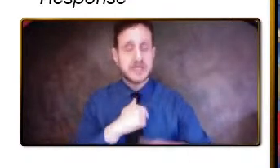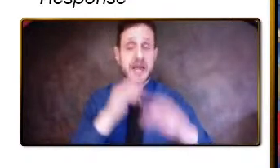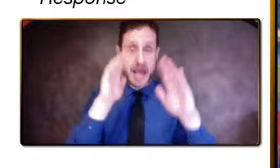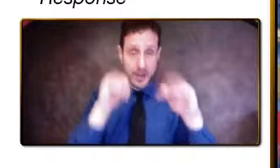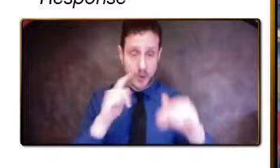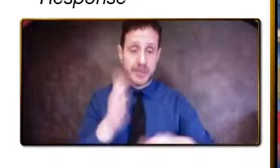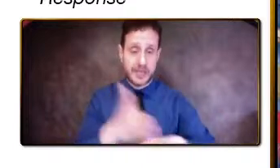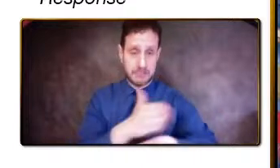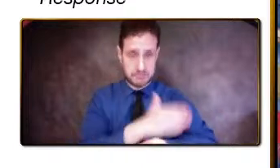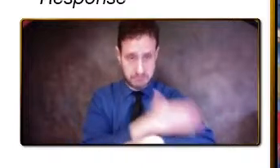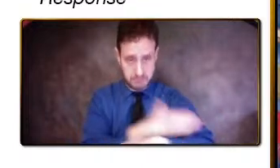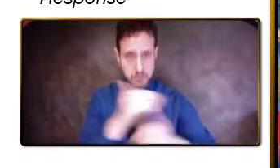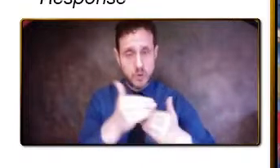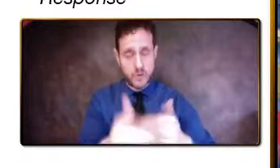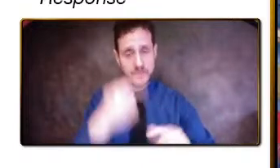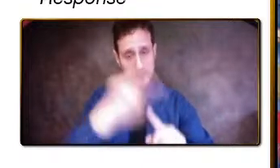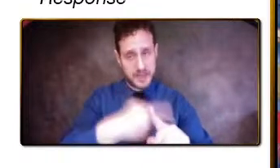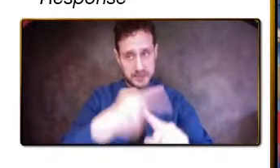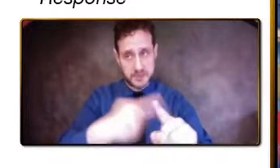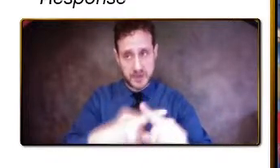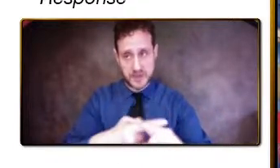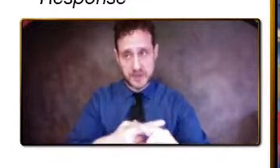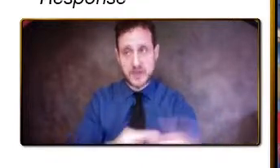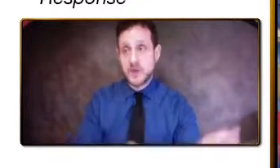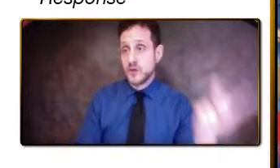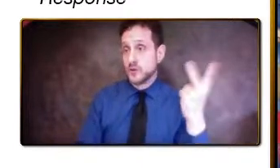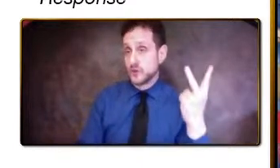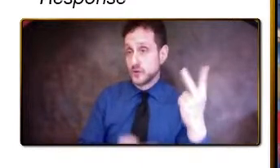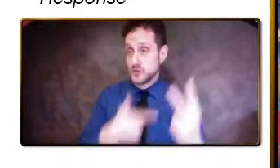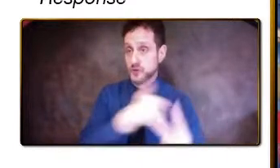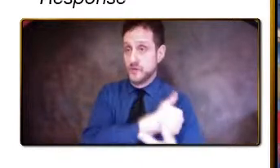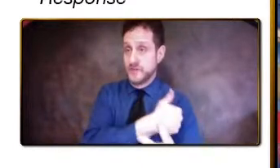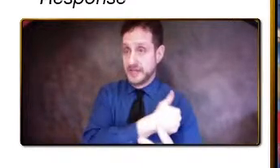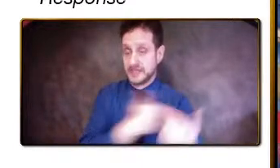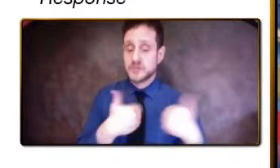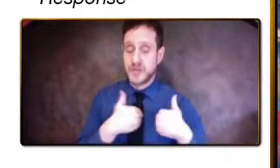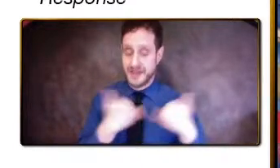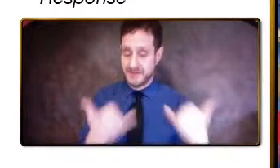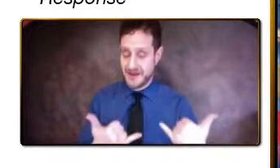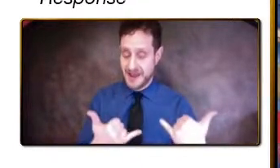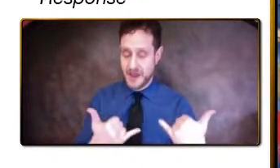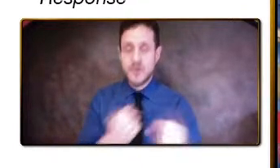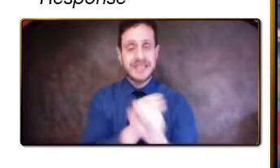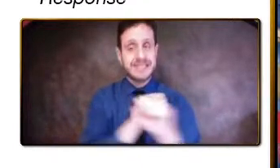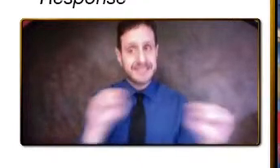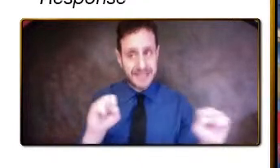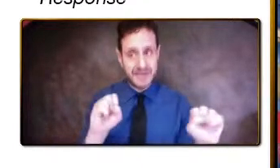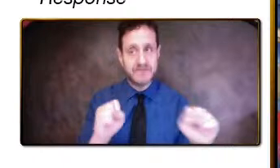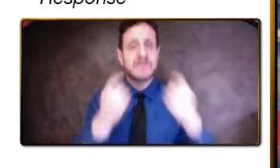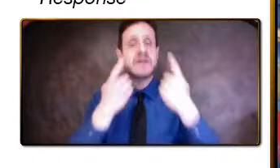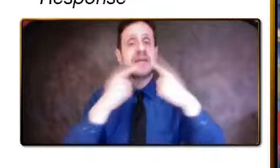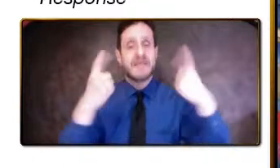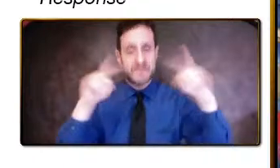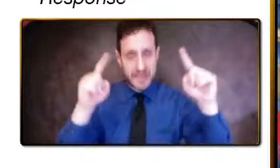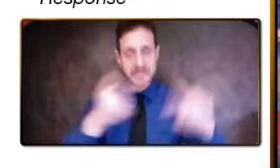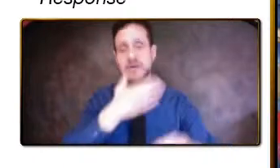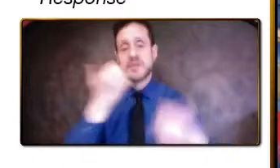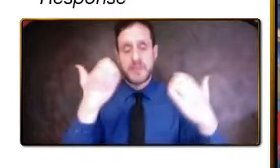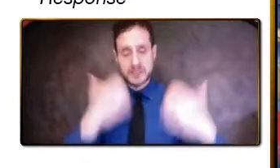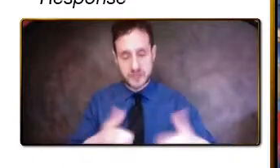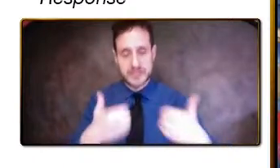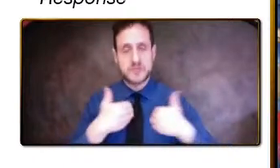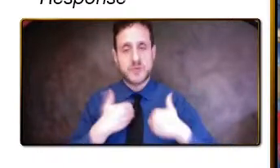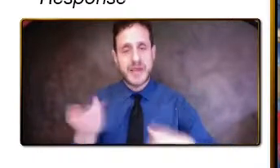ahead. The Pfizer and Moderna vaccines are safe, effective, and our best chance to get back to some sense